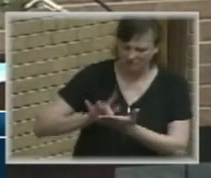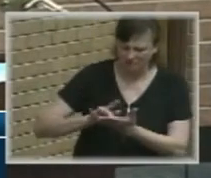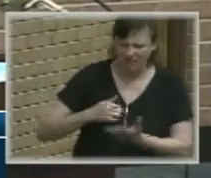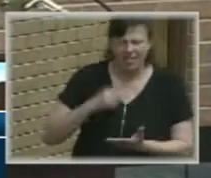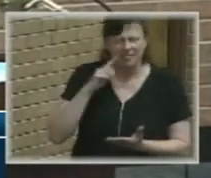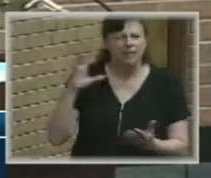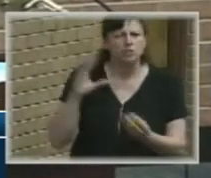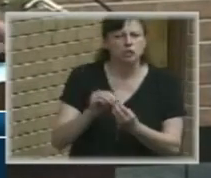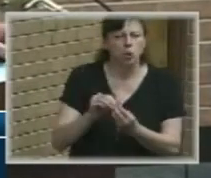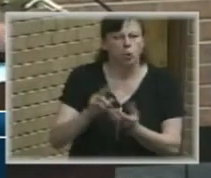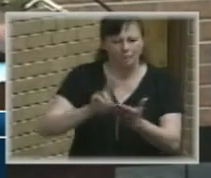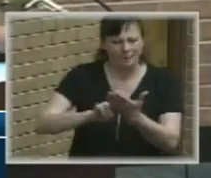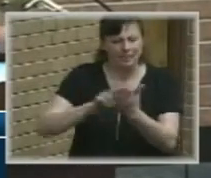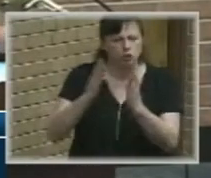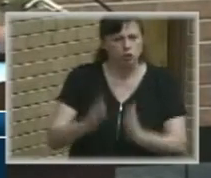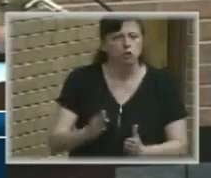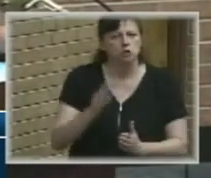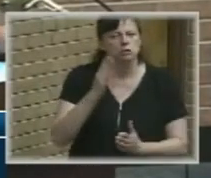got was 246.